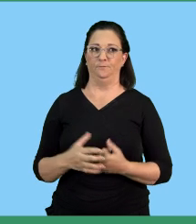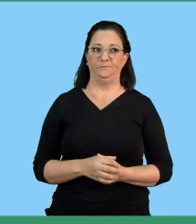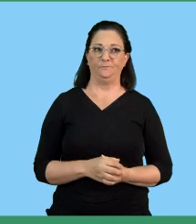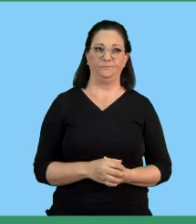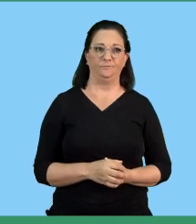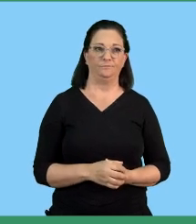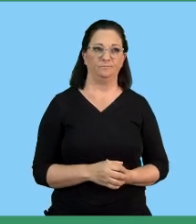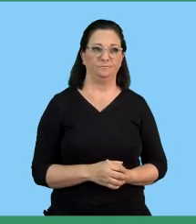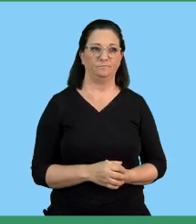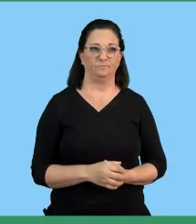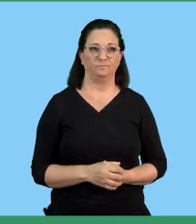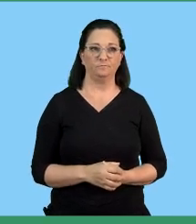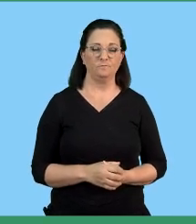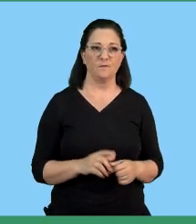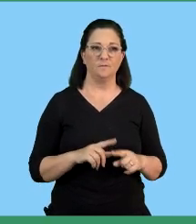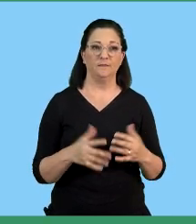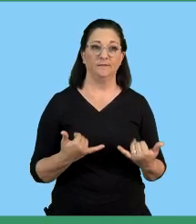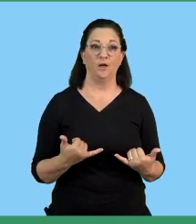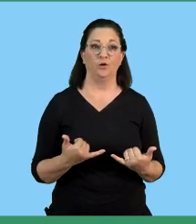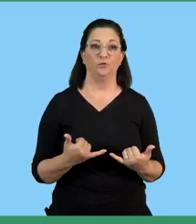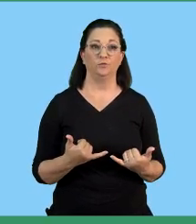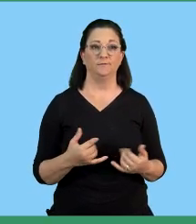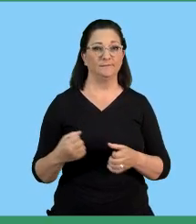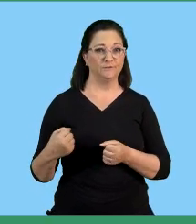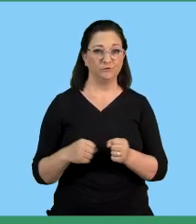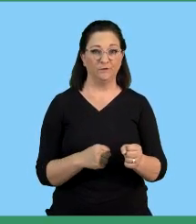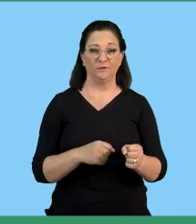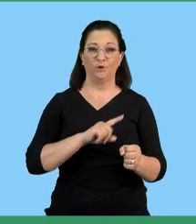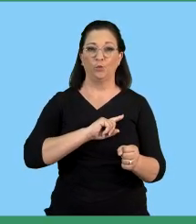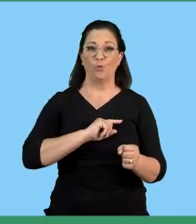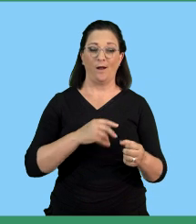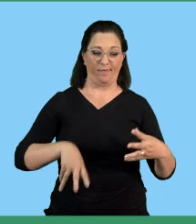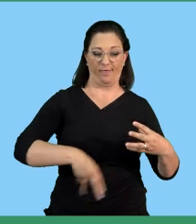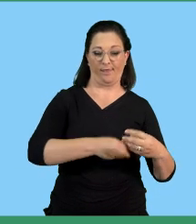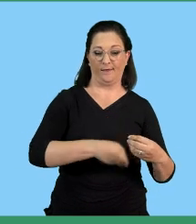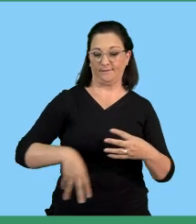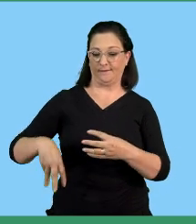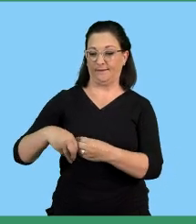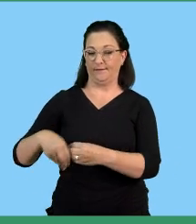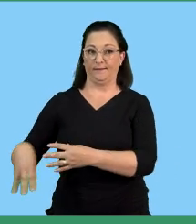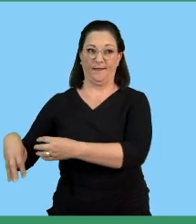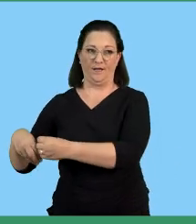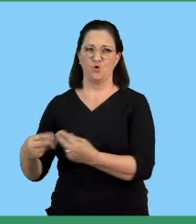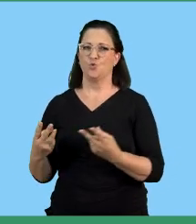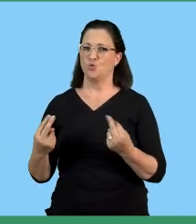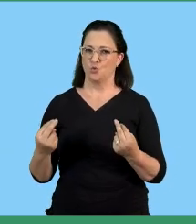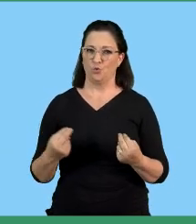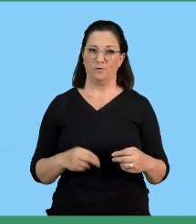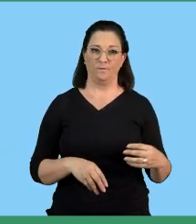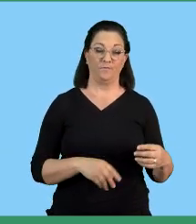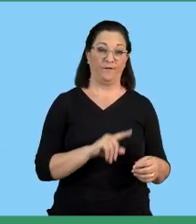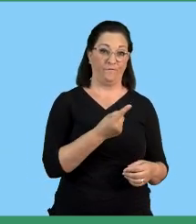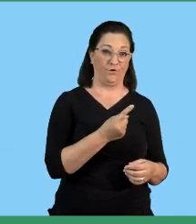says, all diversification strategy, they focus on adding new products. I hope you remember. We've added